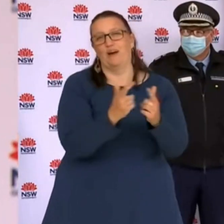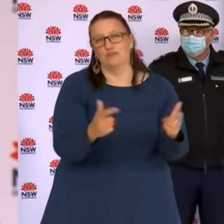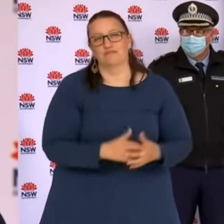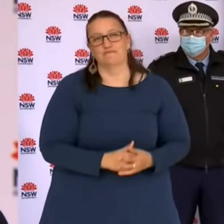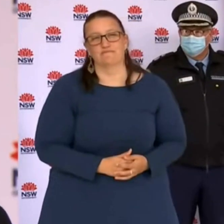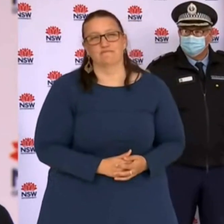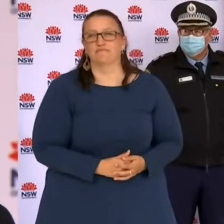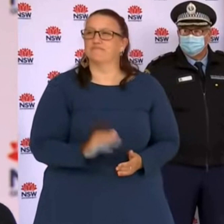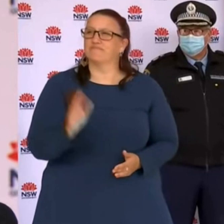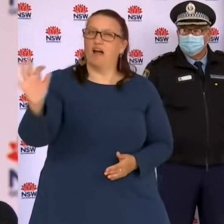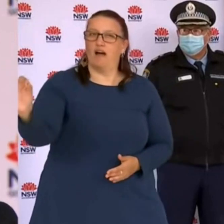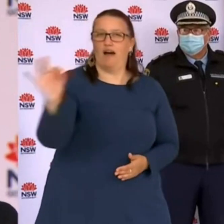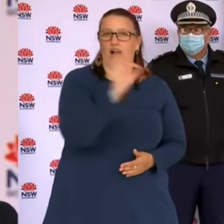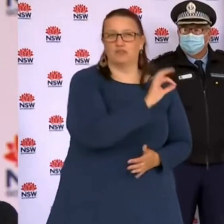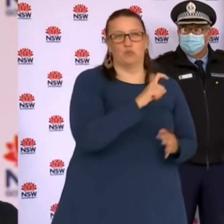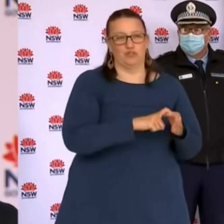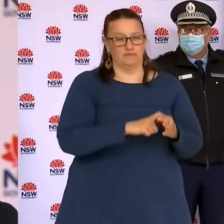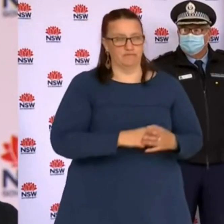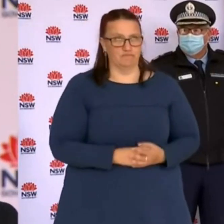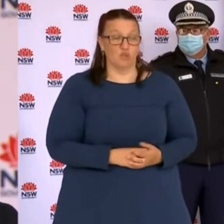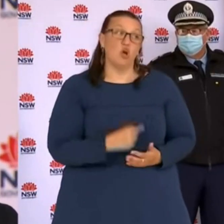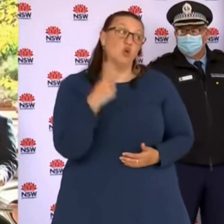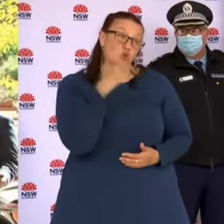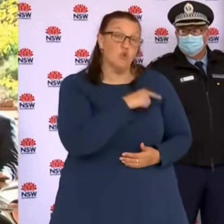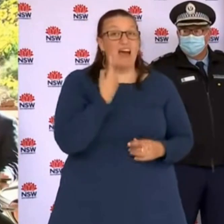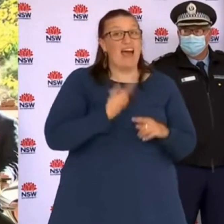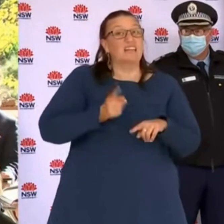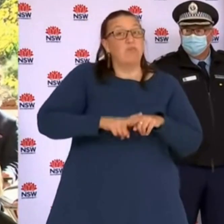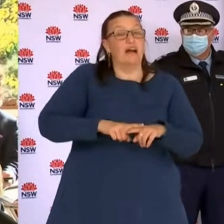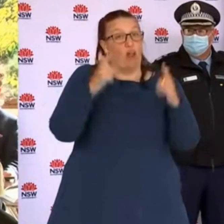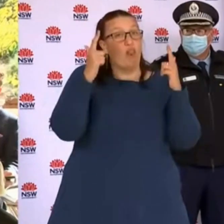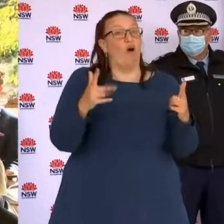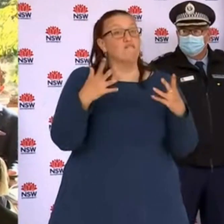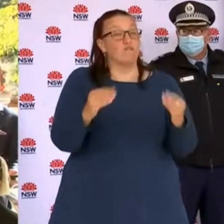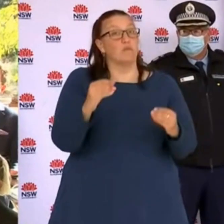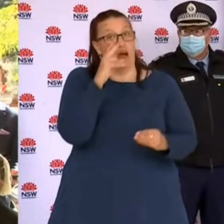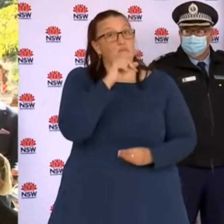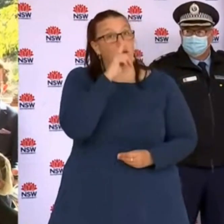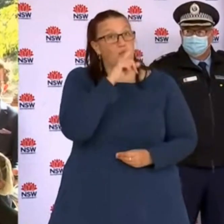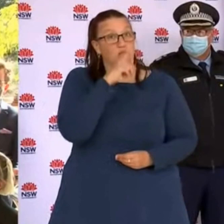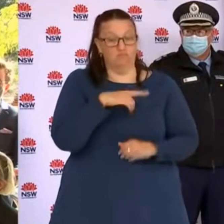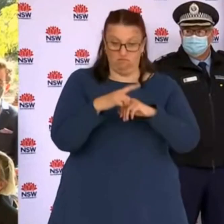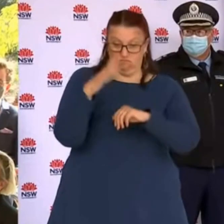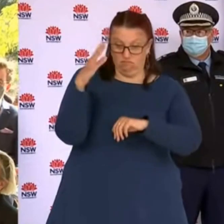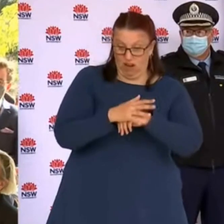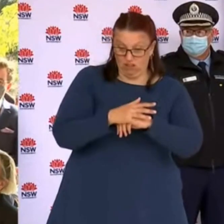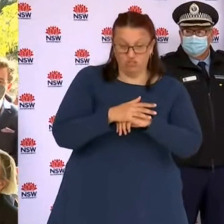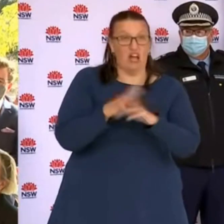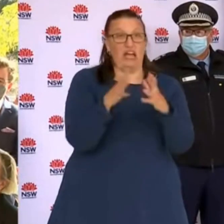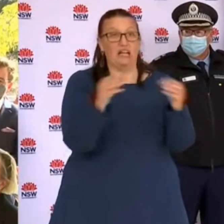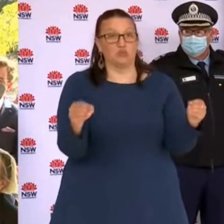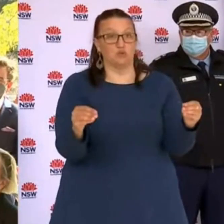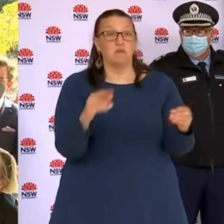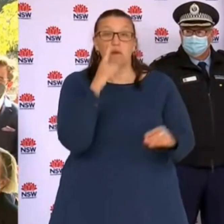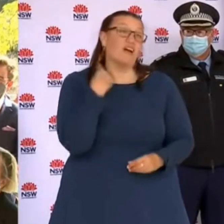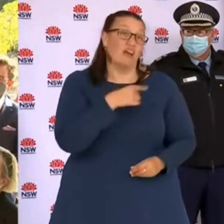You're asking a lot of young people. It's young people cancelling their weddings, losing their jobs, their businesses are going down the drain, suicide rates are going up.